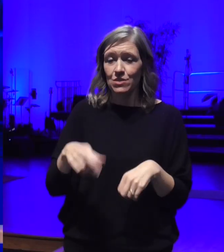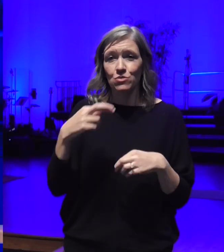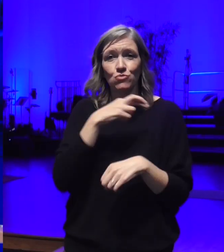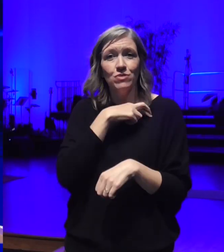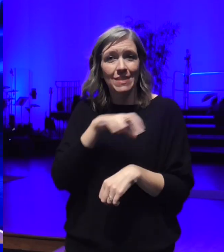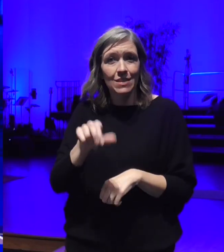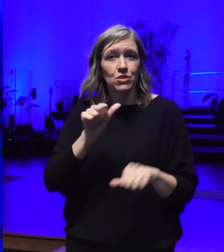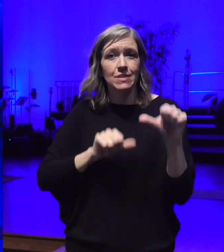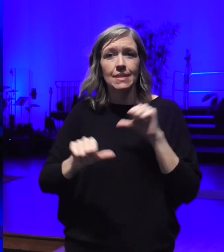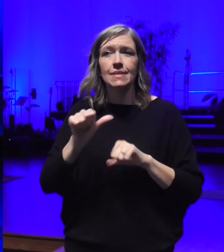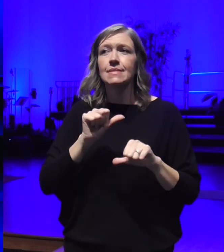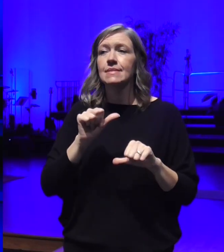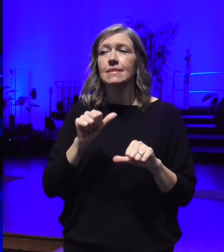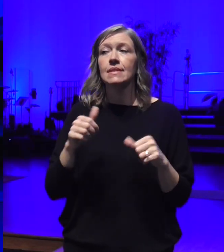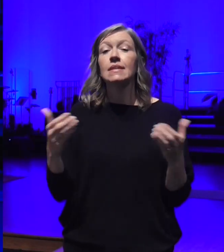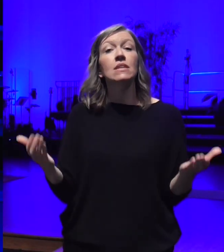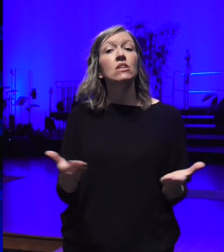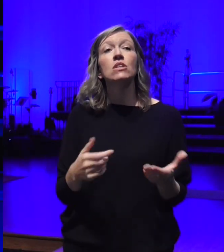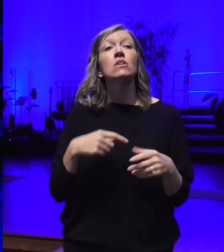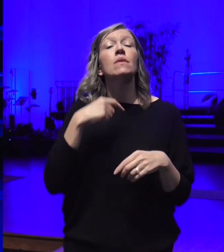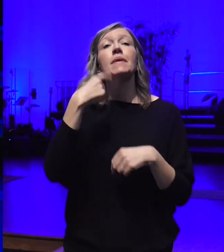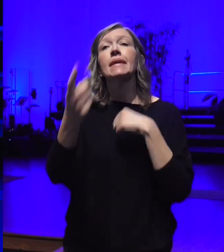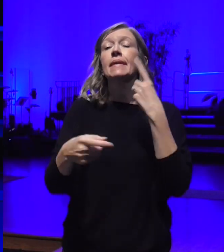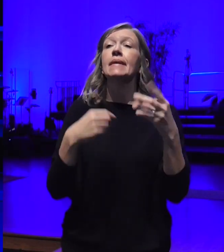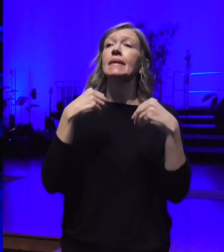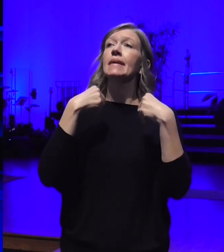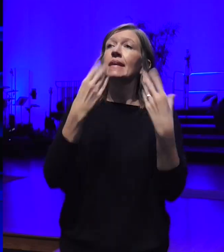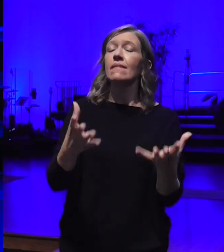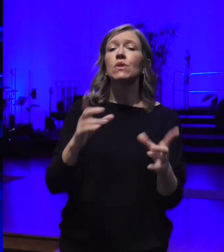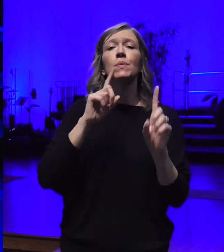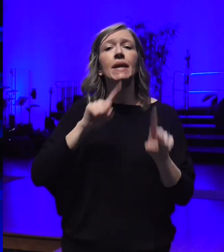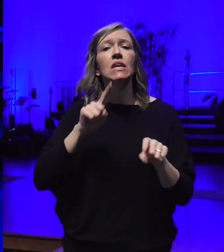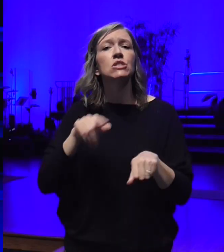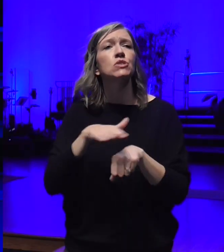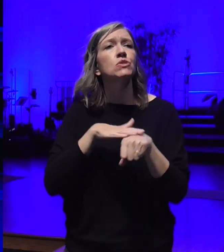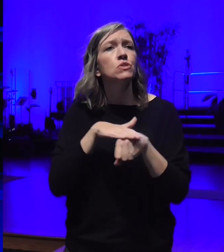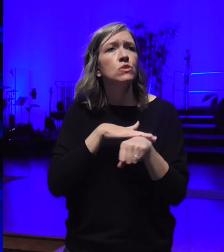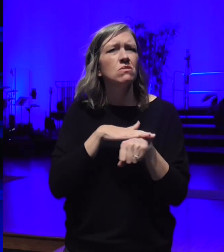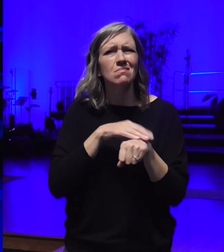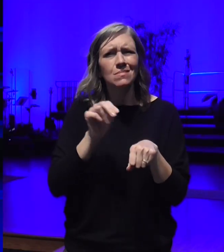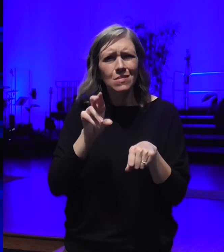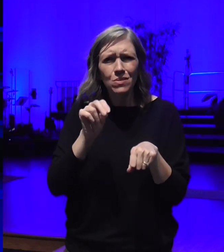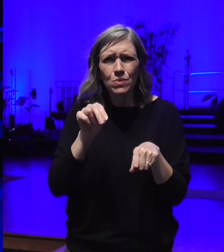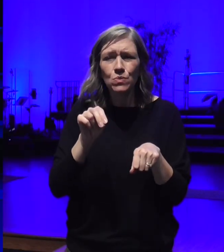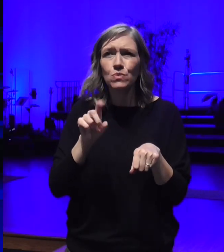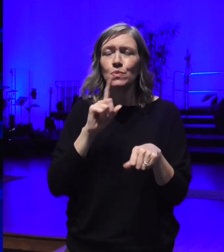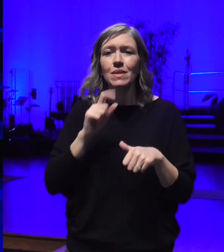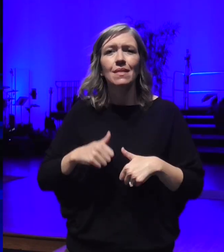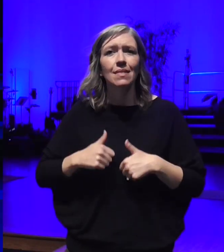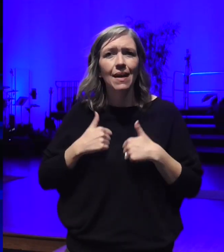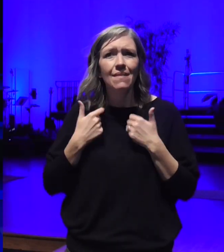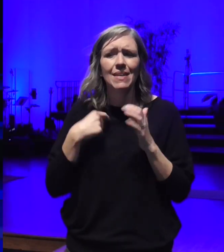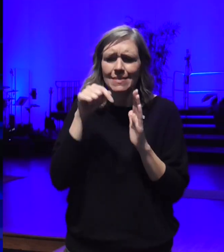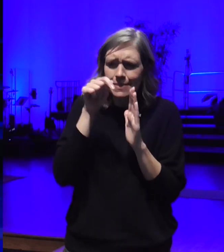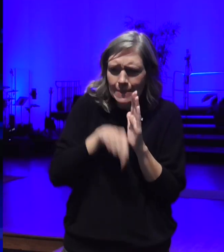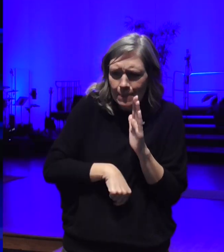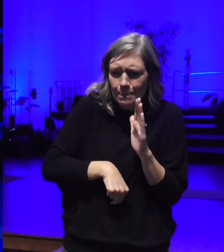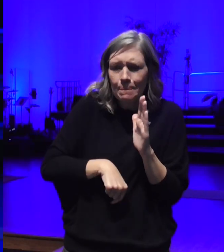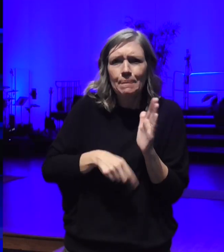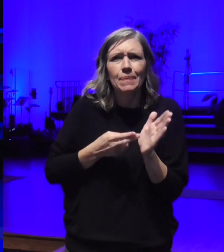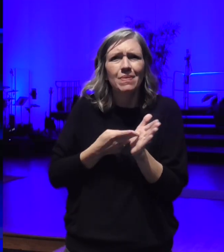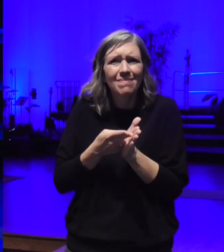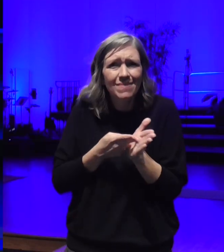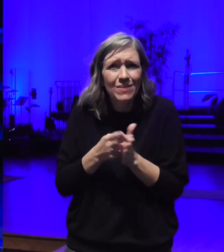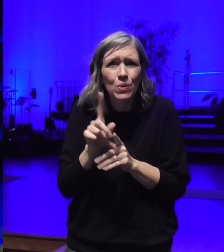you superficial answers to life's most meaningful and authentic questions. We are here